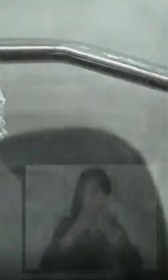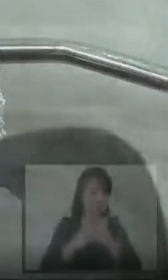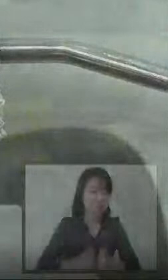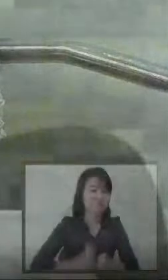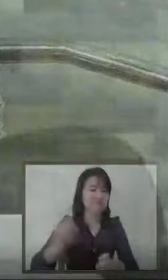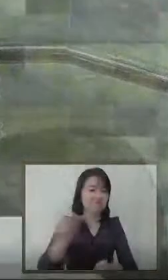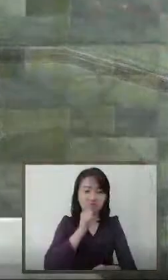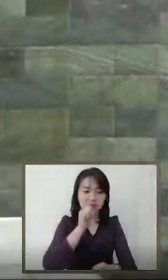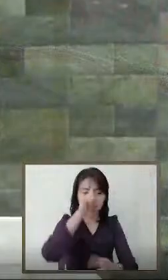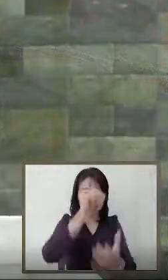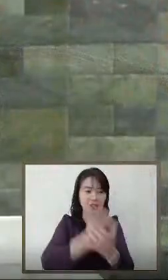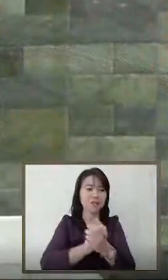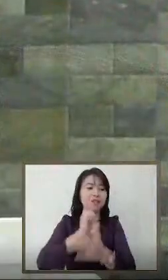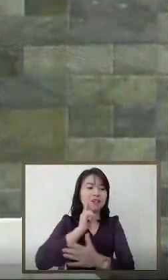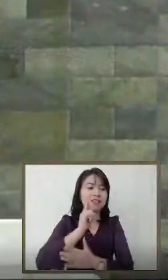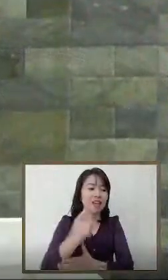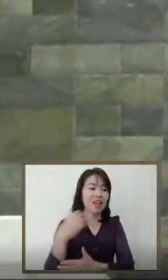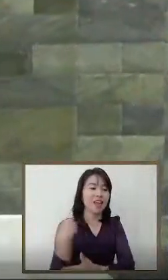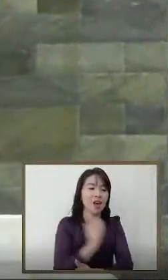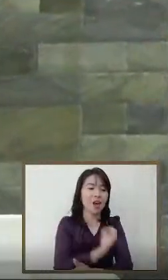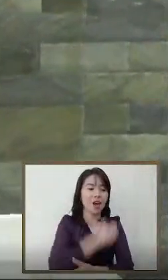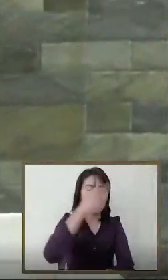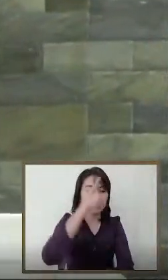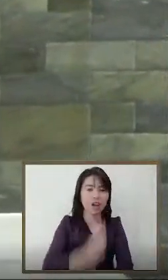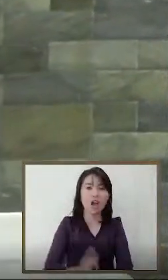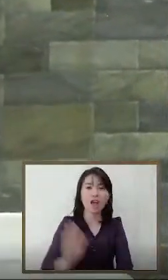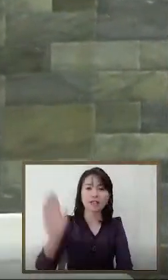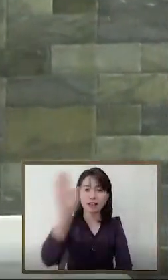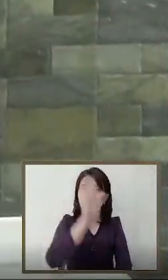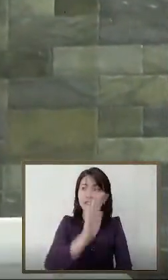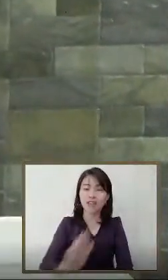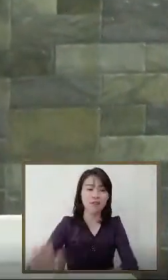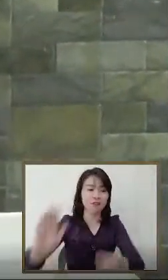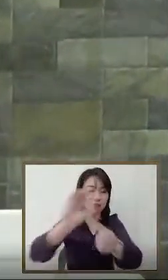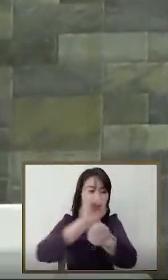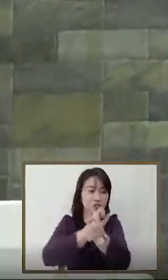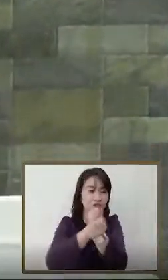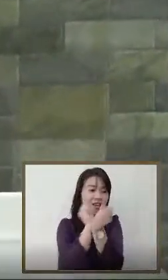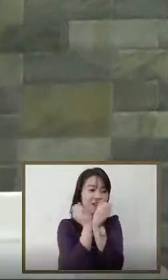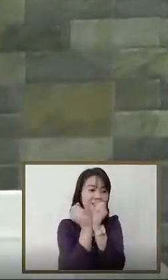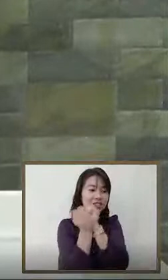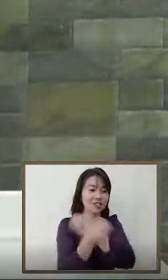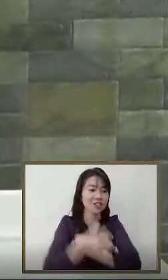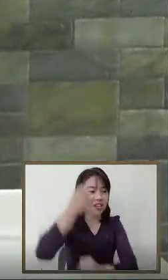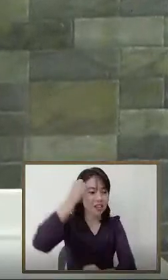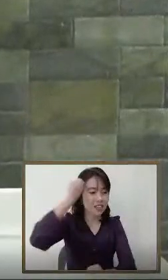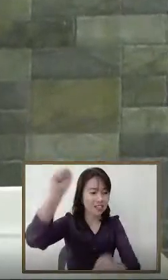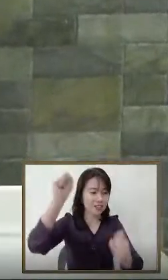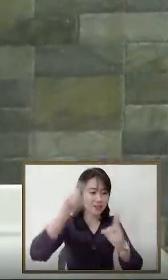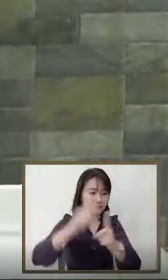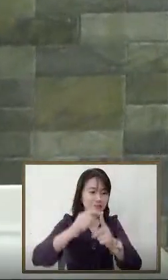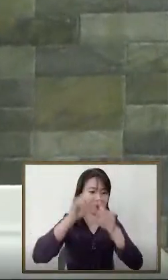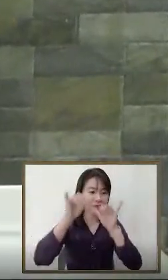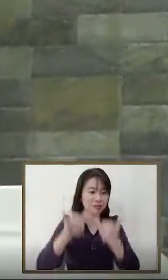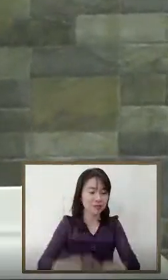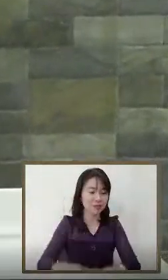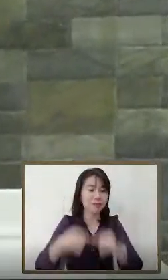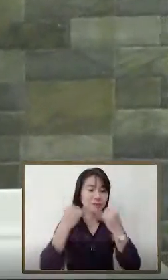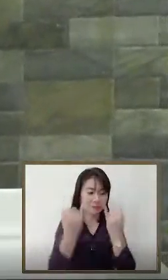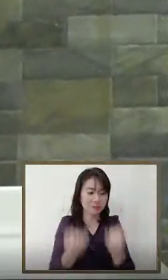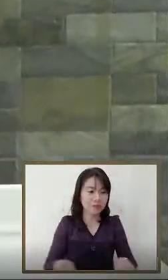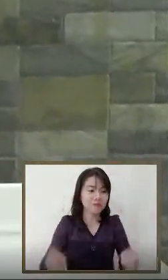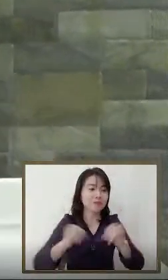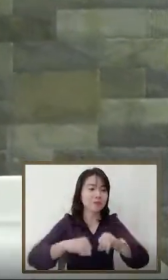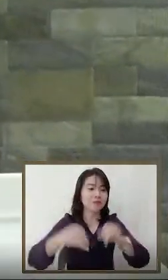Despite what the non-believers say, our God has never changed. His word still